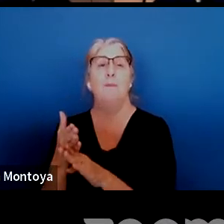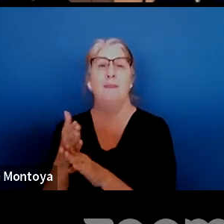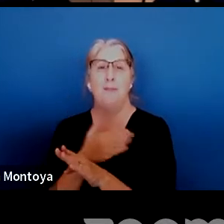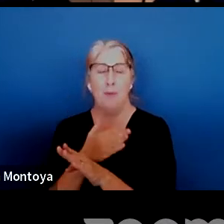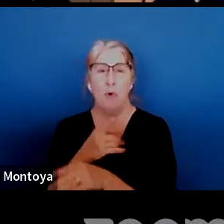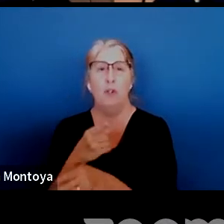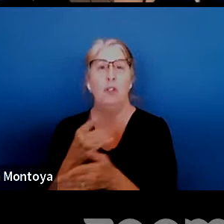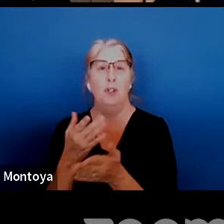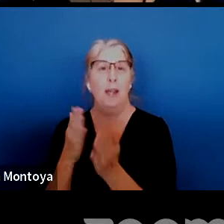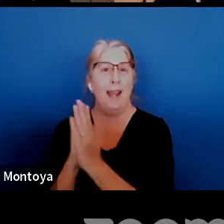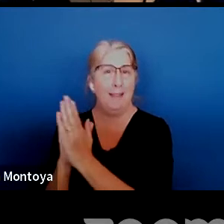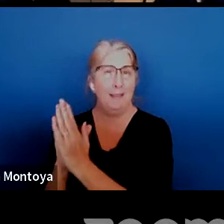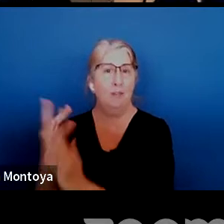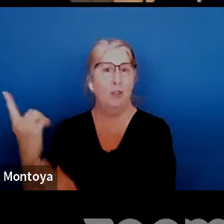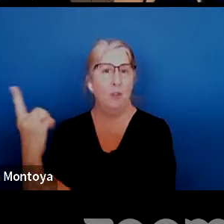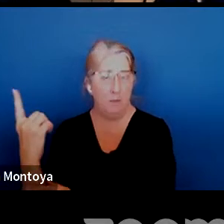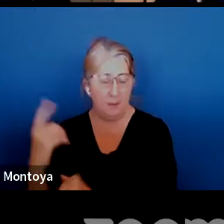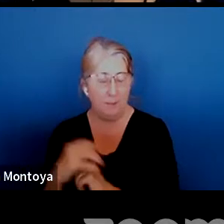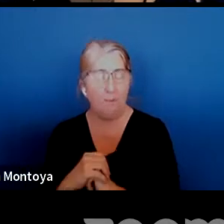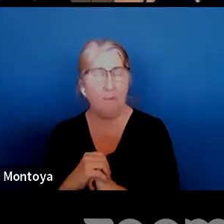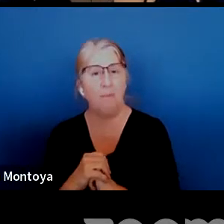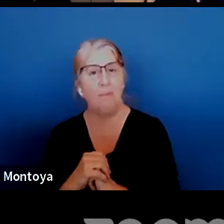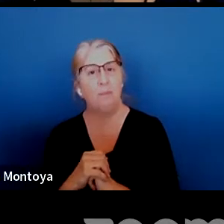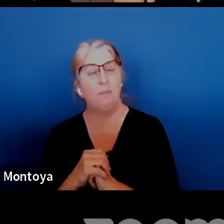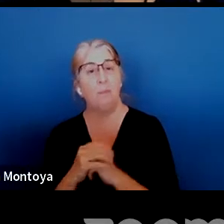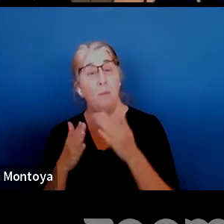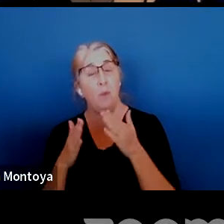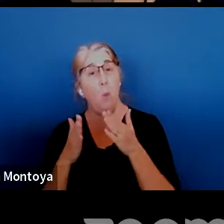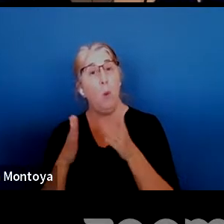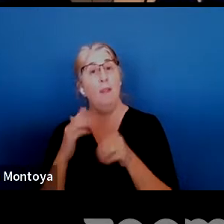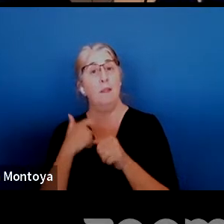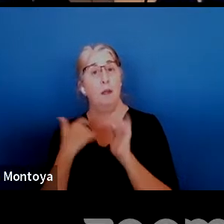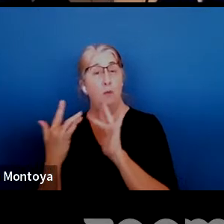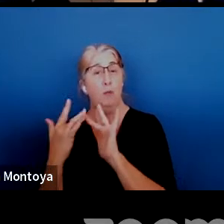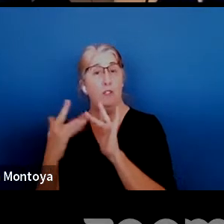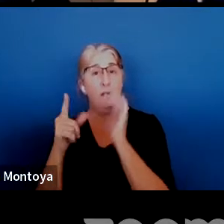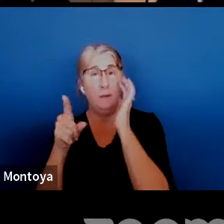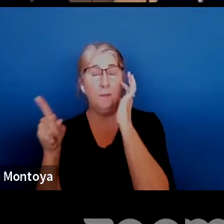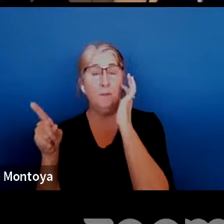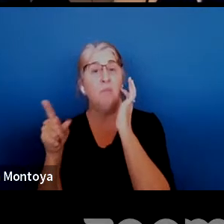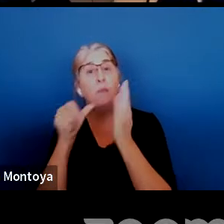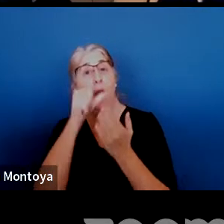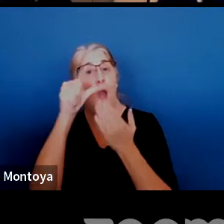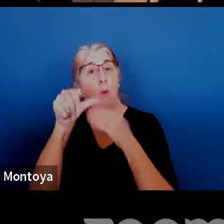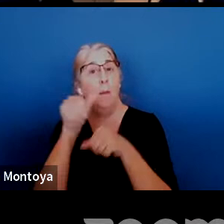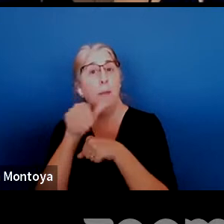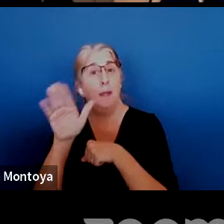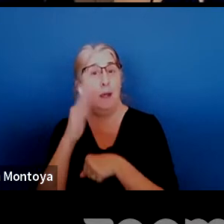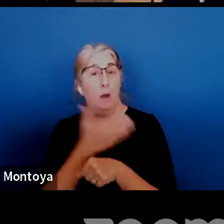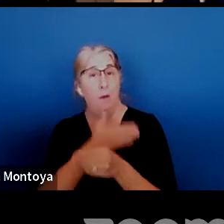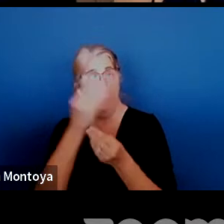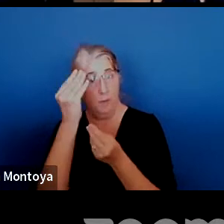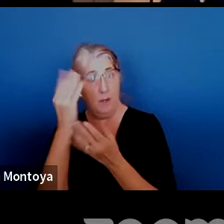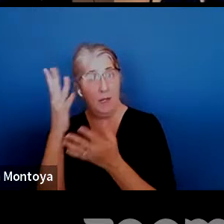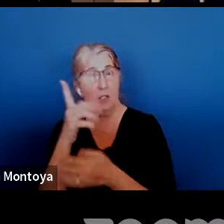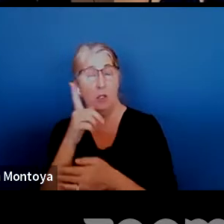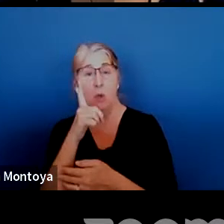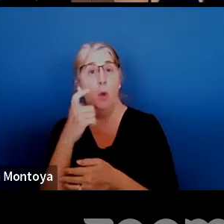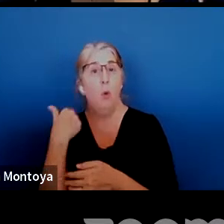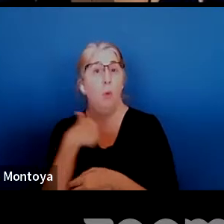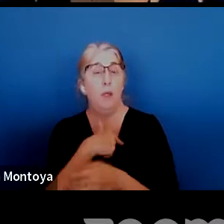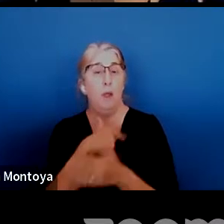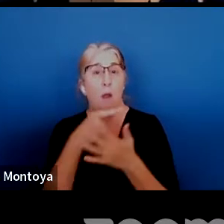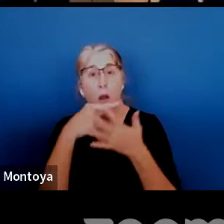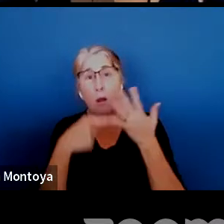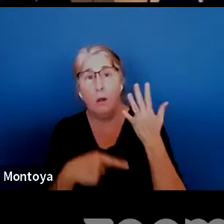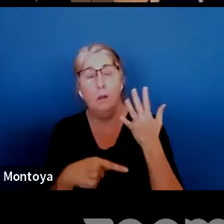even asking for anything. So ways I've reached out is I'll mail out our literature, who we are, and ask